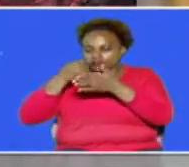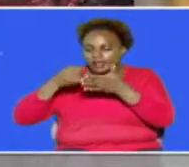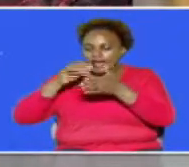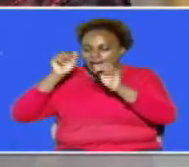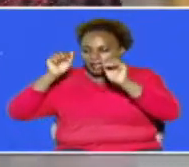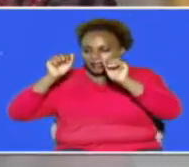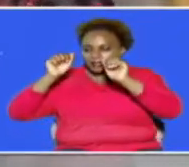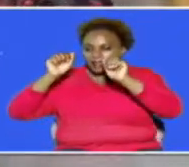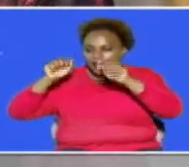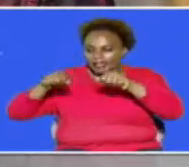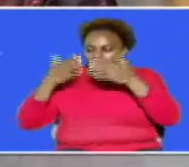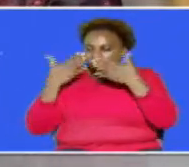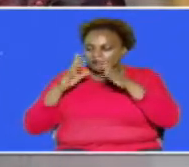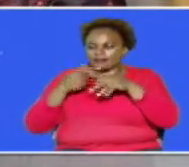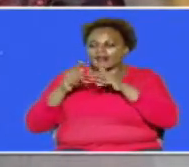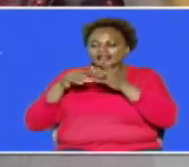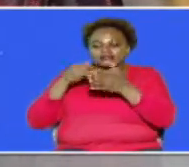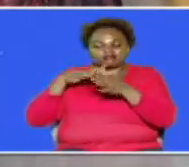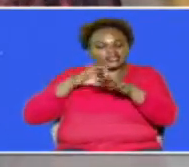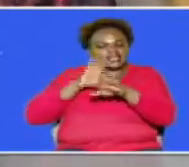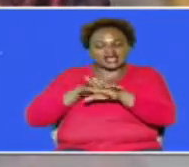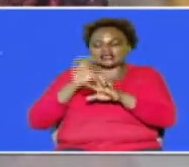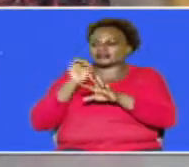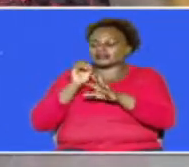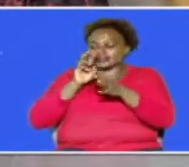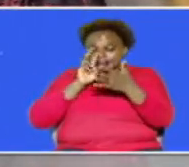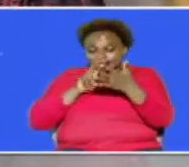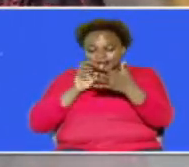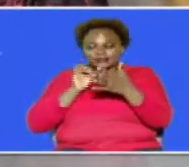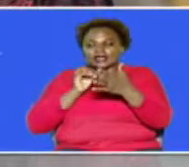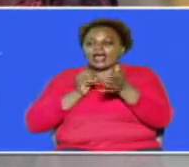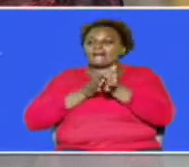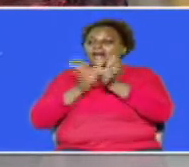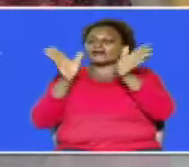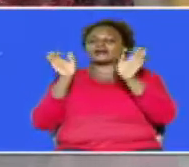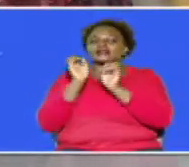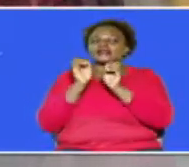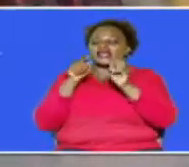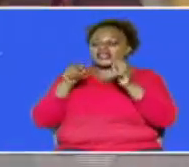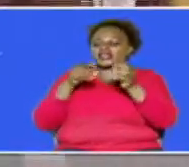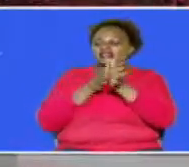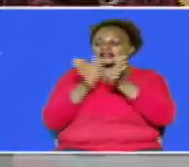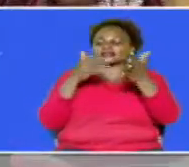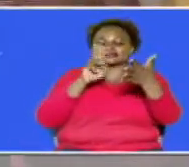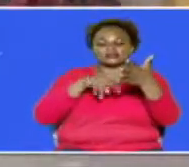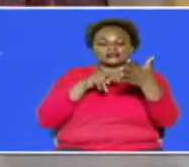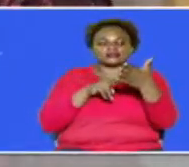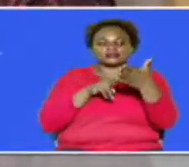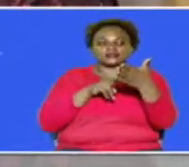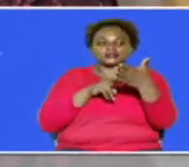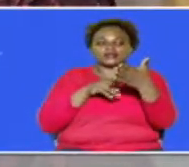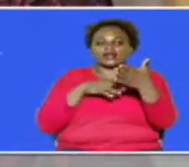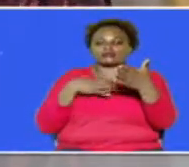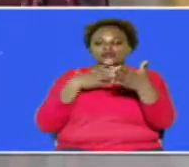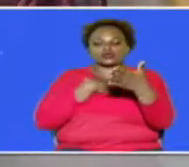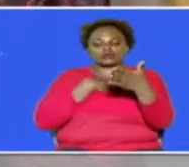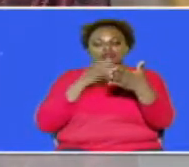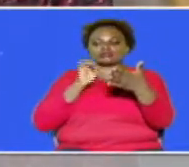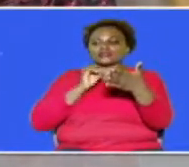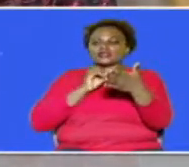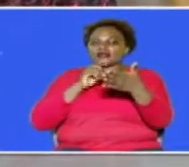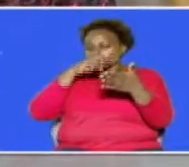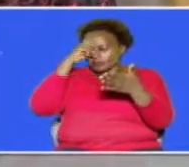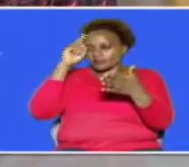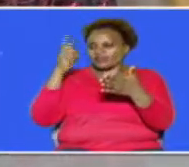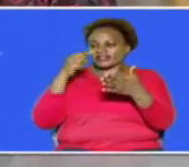went into hiding or they hid it. We never seen the document. Why can they make it public? This document, as I watch TV, I'm not surprised. Because the